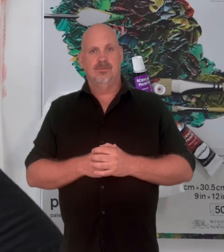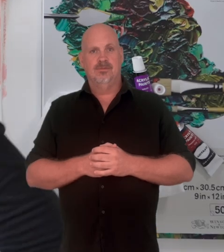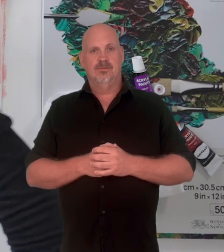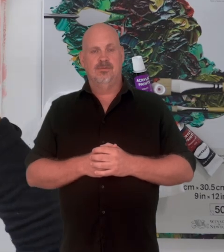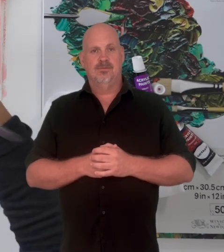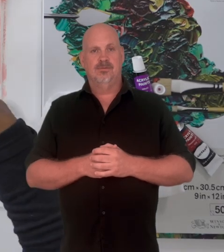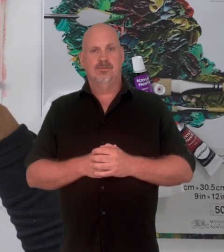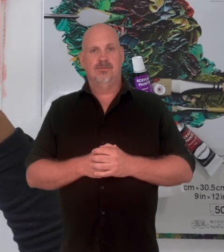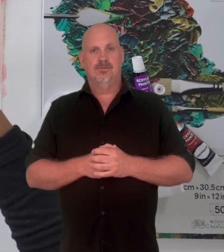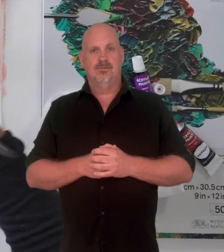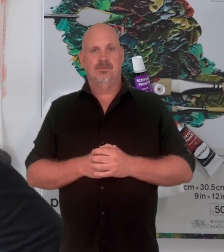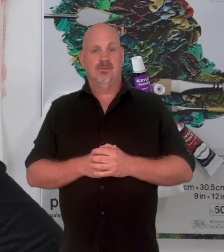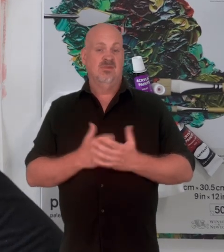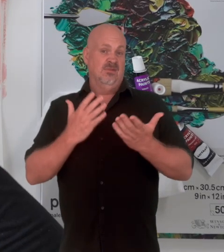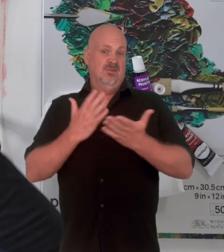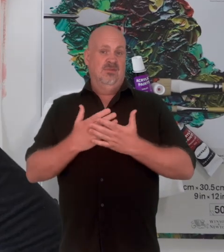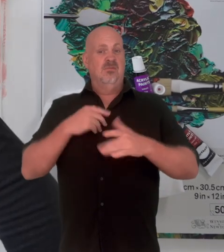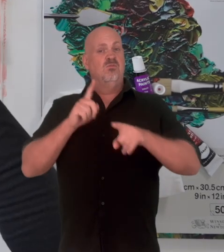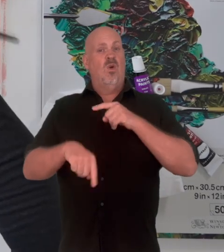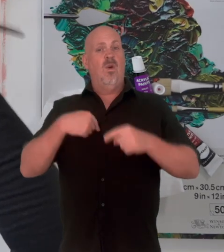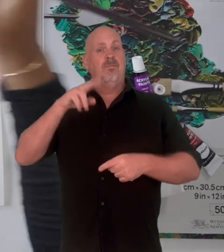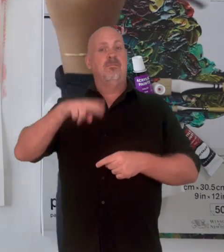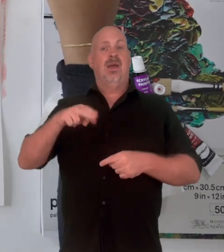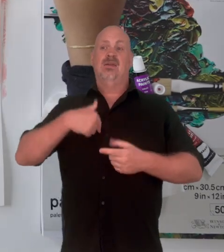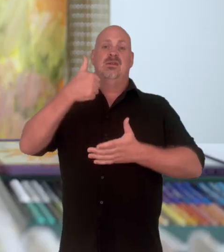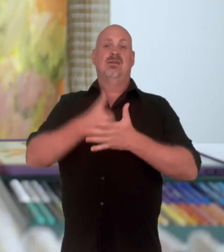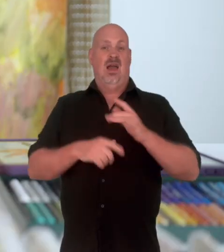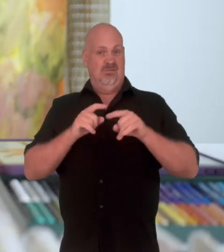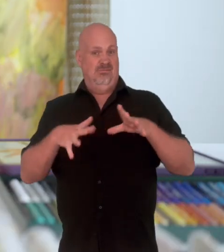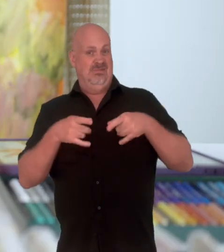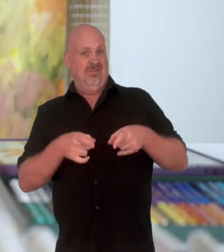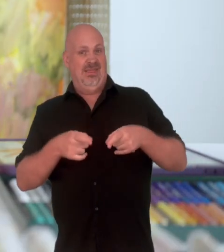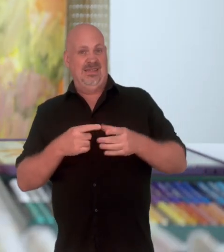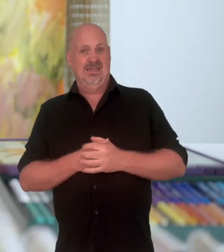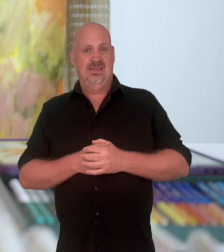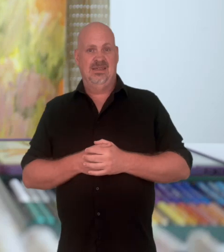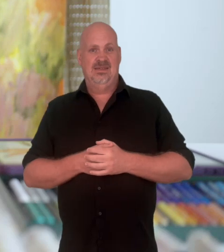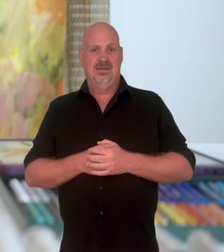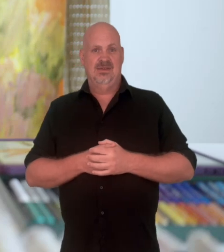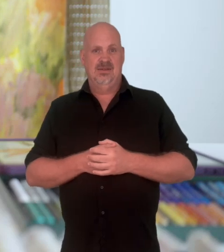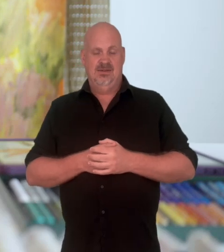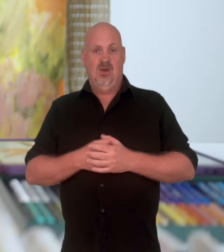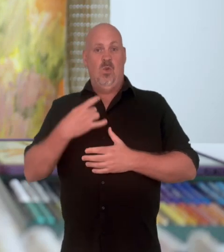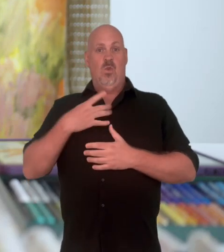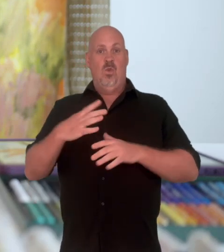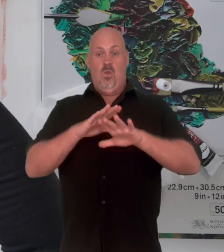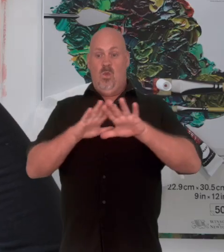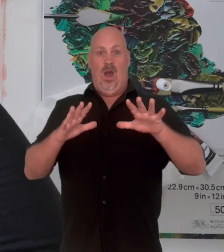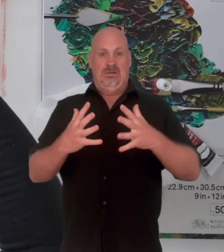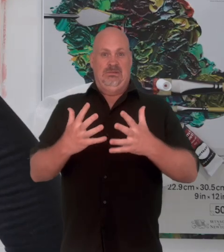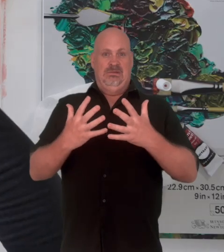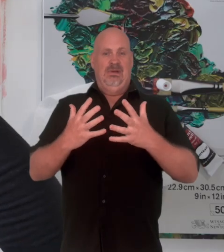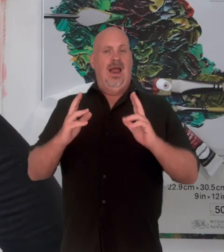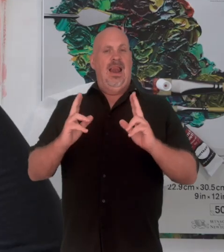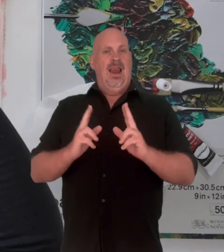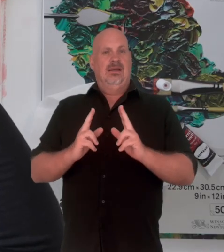This is typically how I start most of my paintings. It just makes the white surface a little bit less intimidating, because sometimes